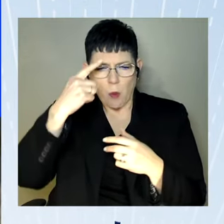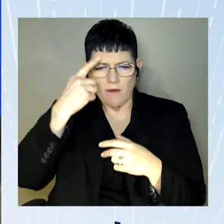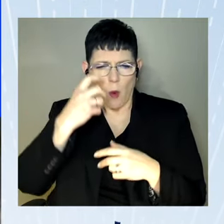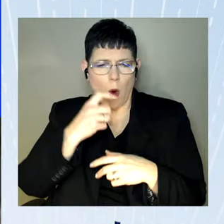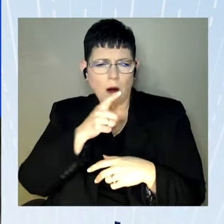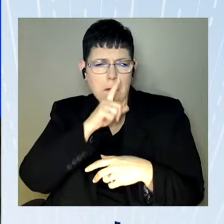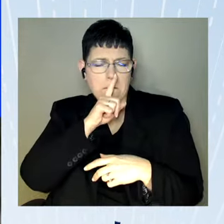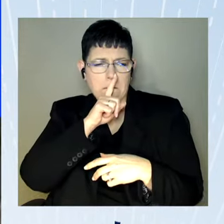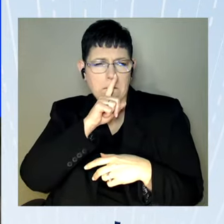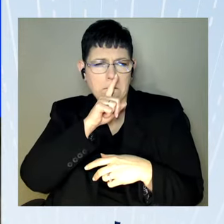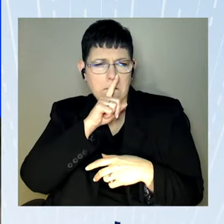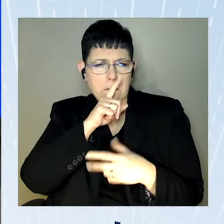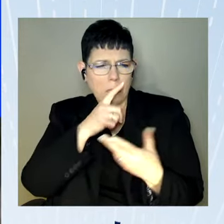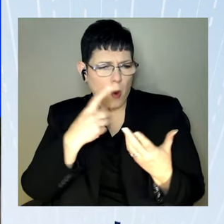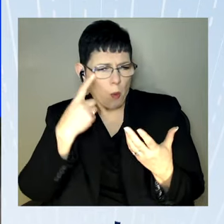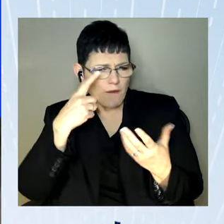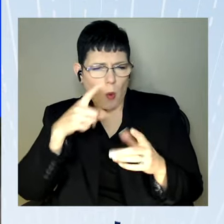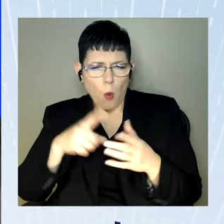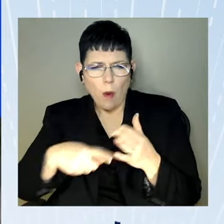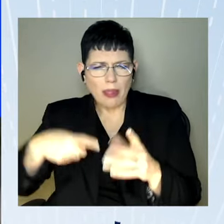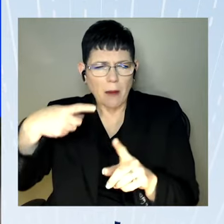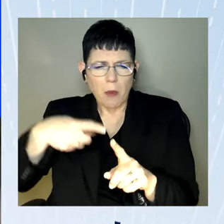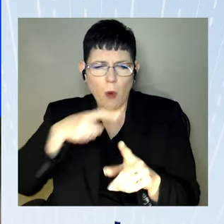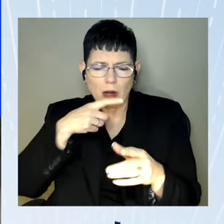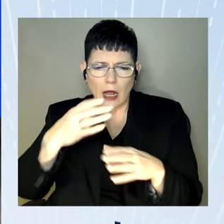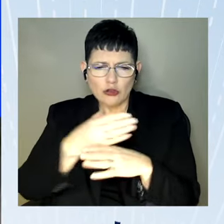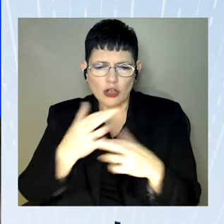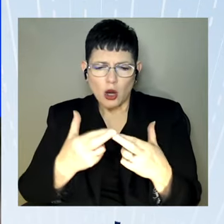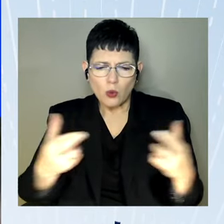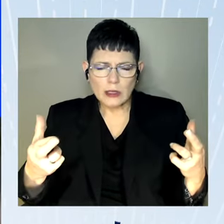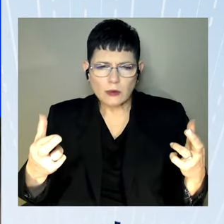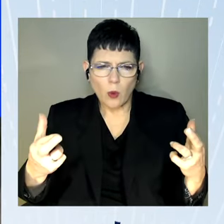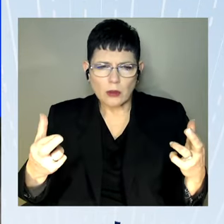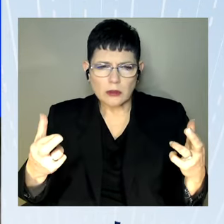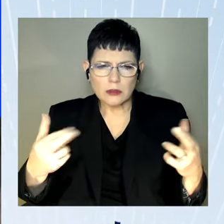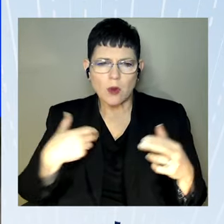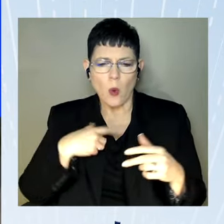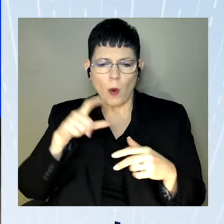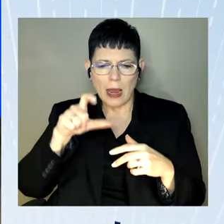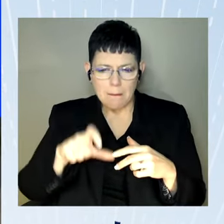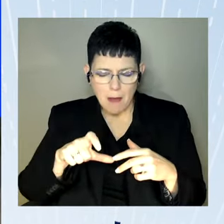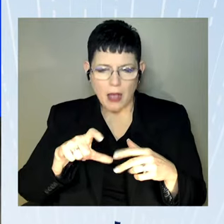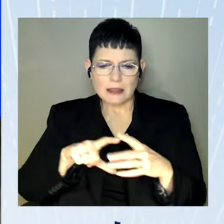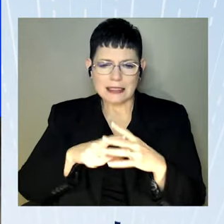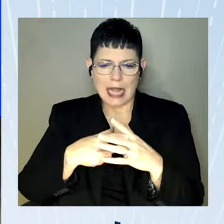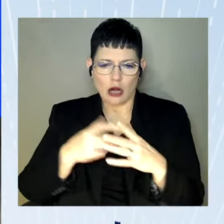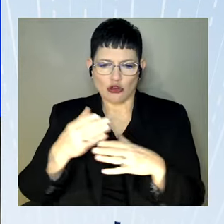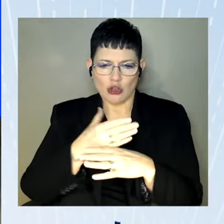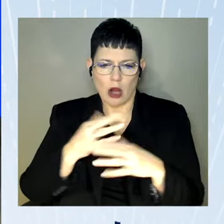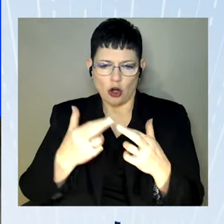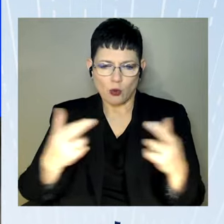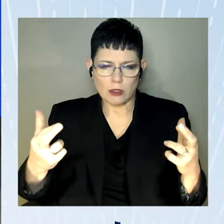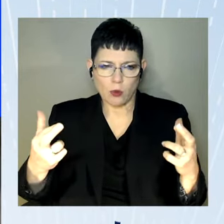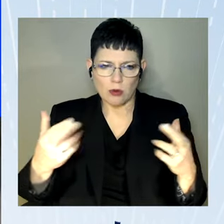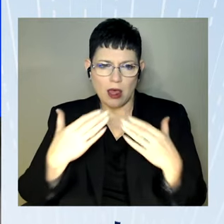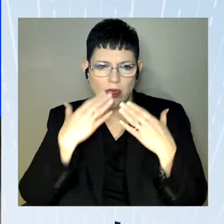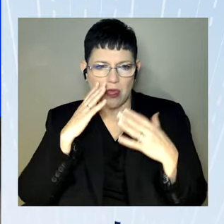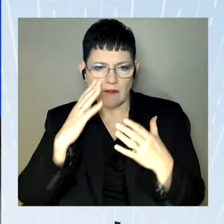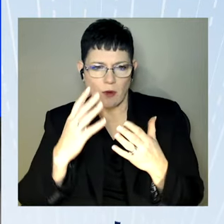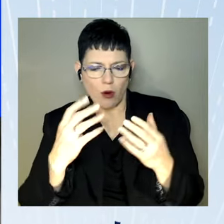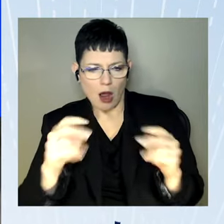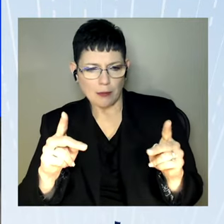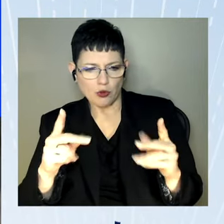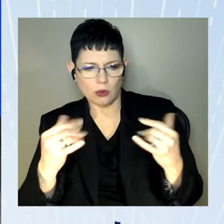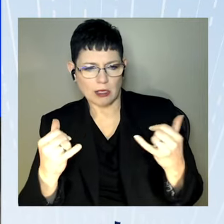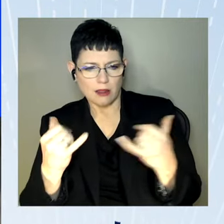helping nobody, then what are you doing? Well, it starts here today, it starts here with us, and it starts with all of you. Thank you for the opportunity to share this